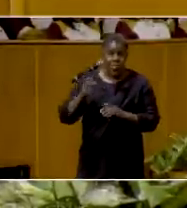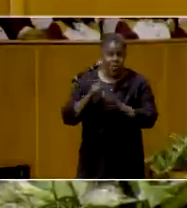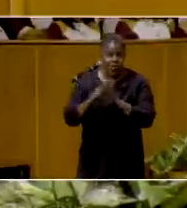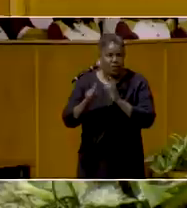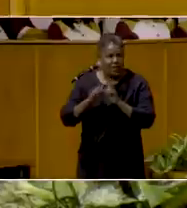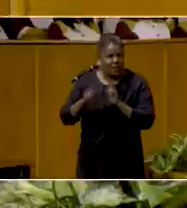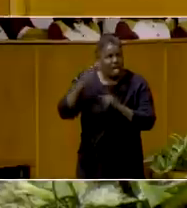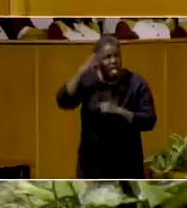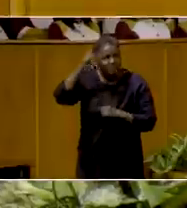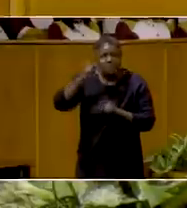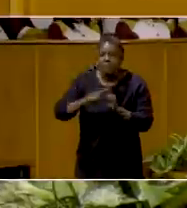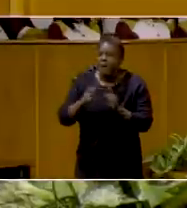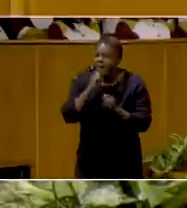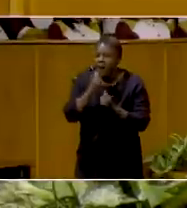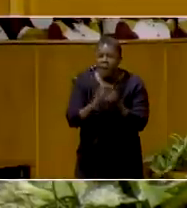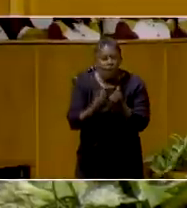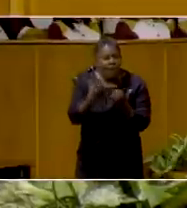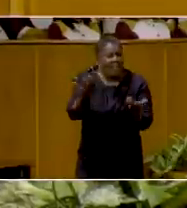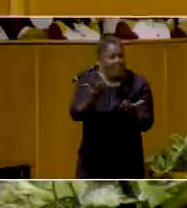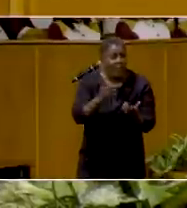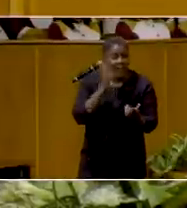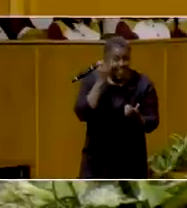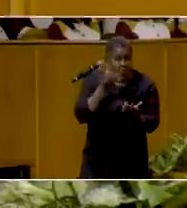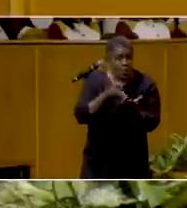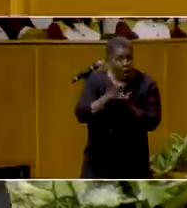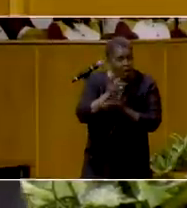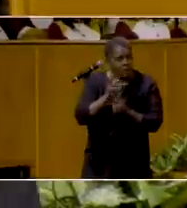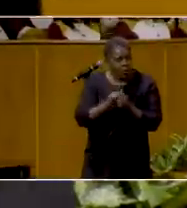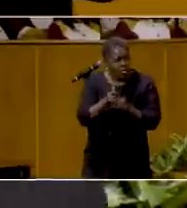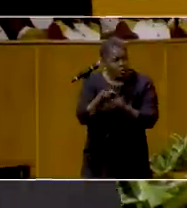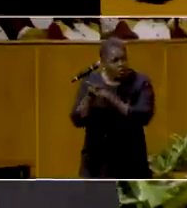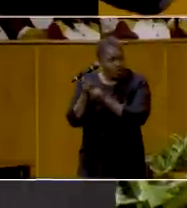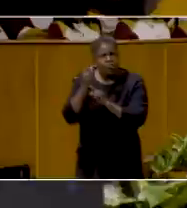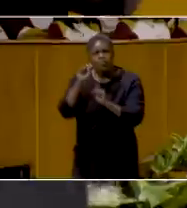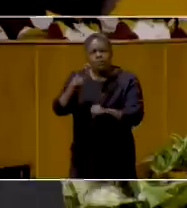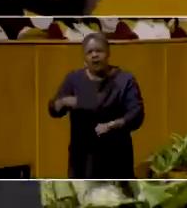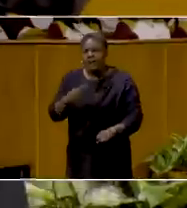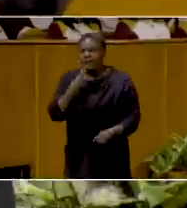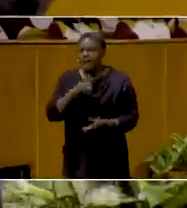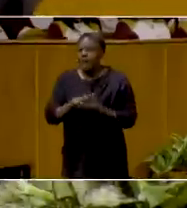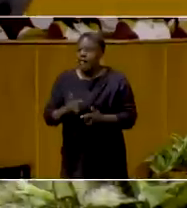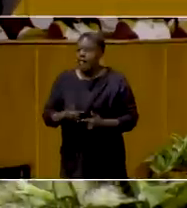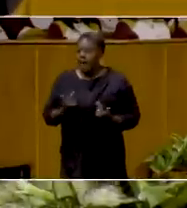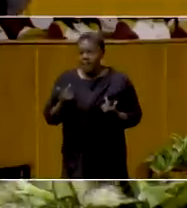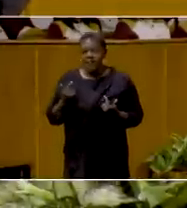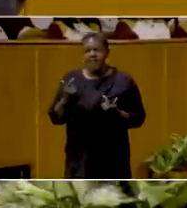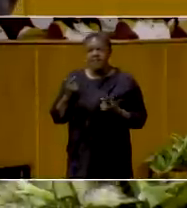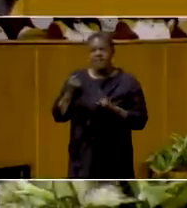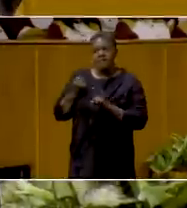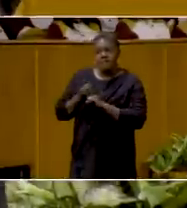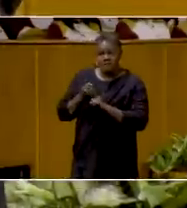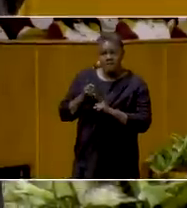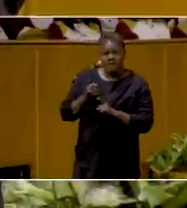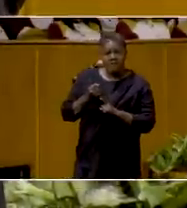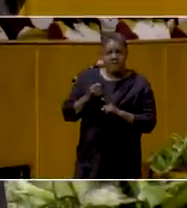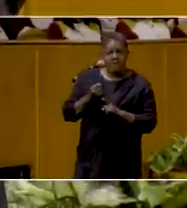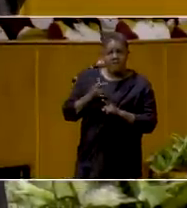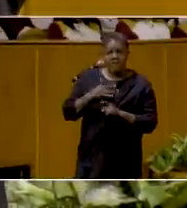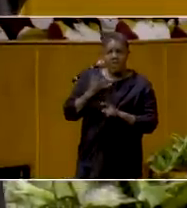But there's not a one of us in here who, if we be honest, can say that life has not at some moment put you in a